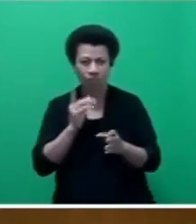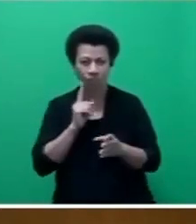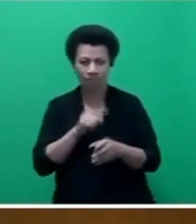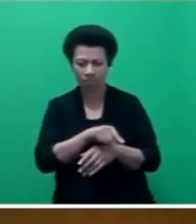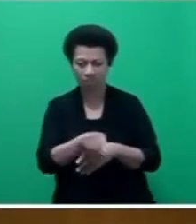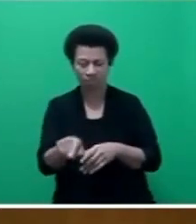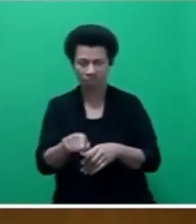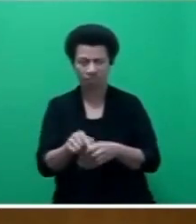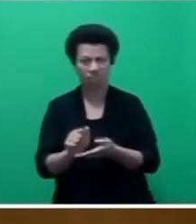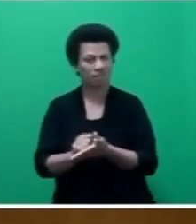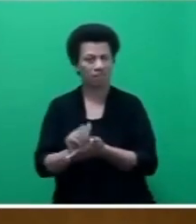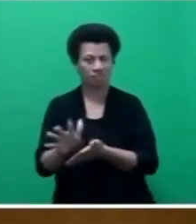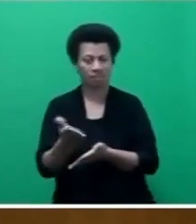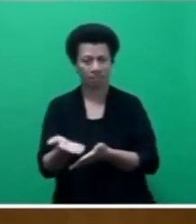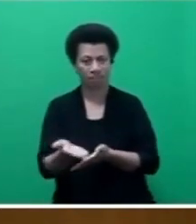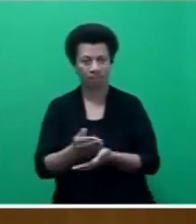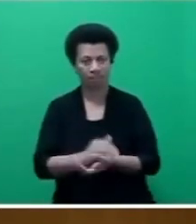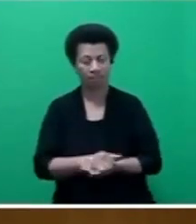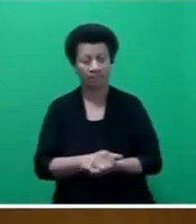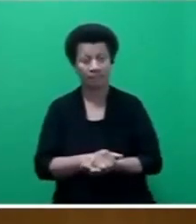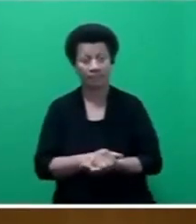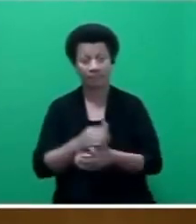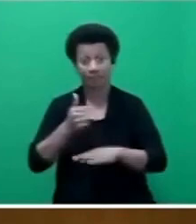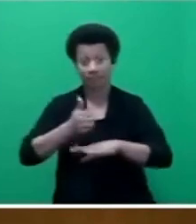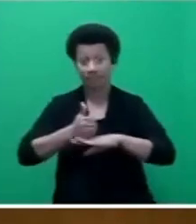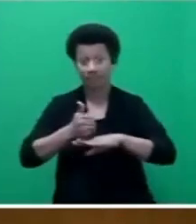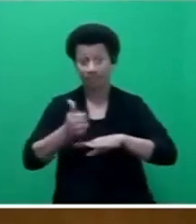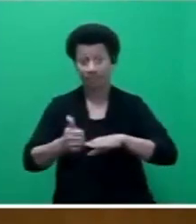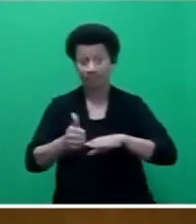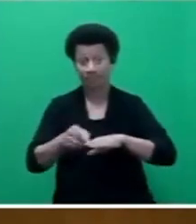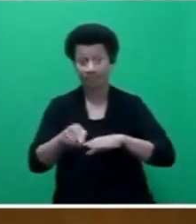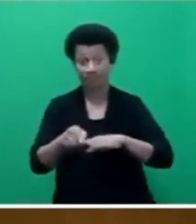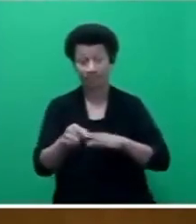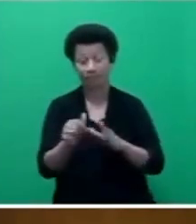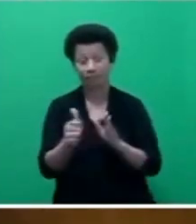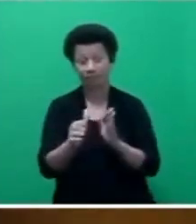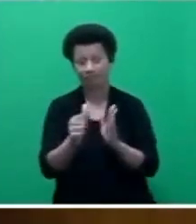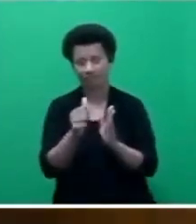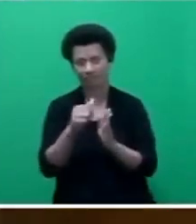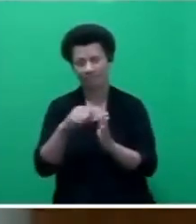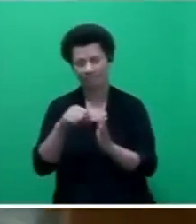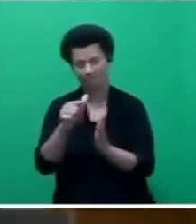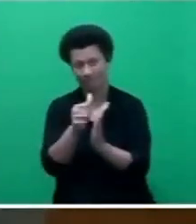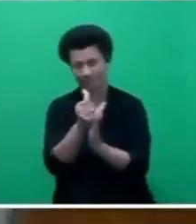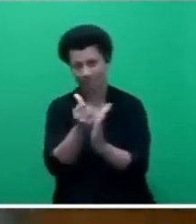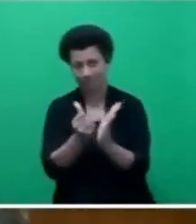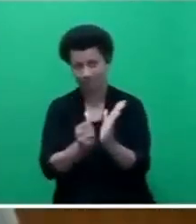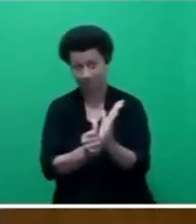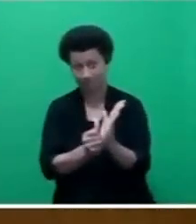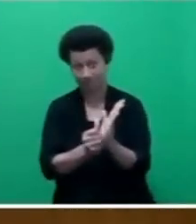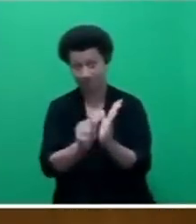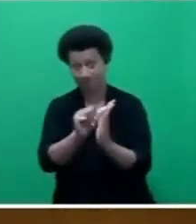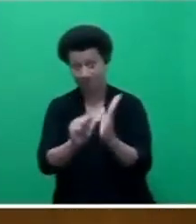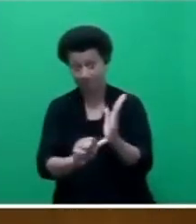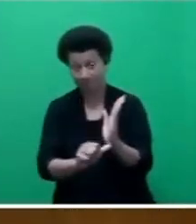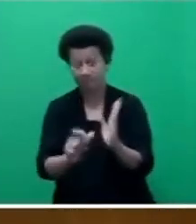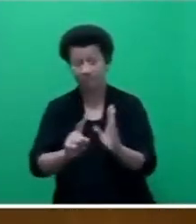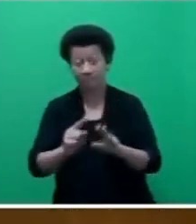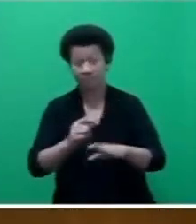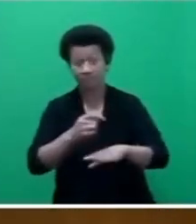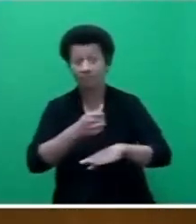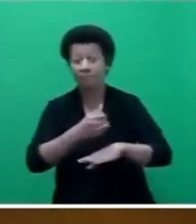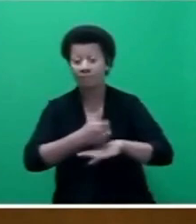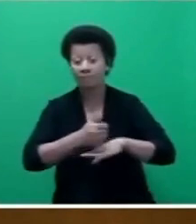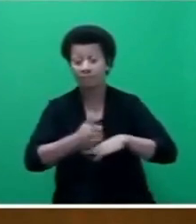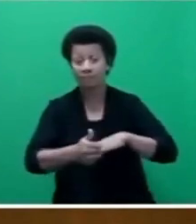of Lands, through this amendment to the State Lands Act, will have the proper authority to re-enter such land or